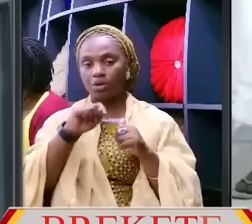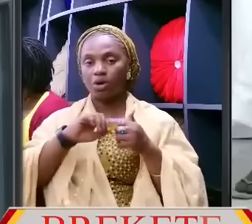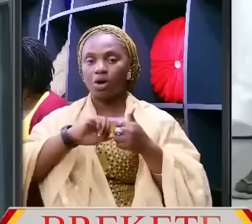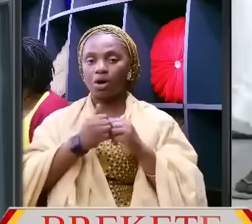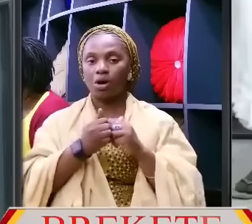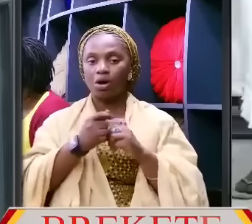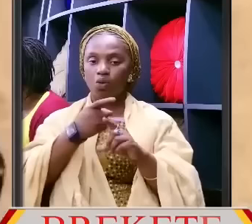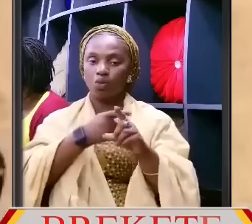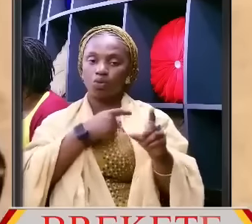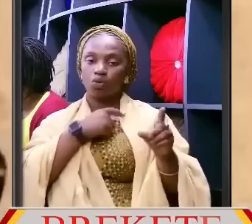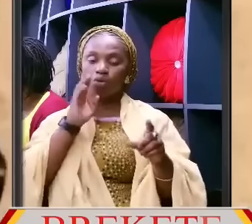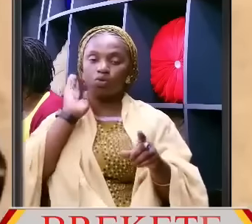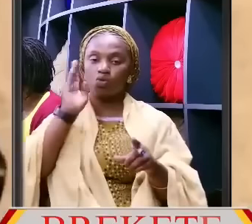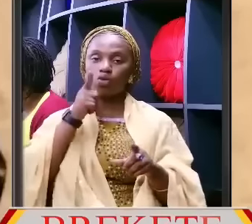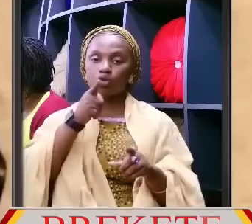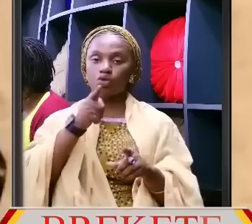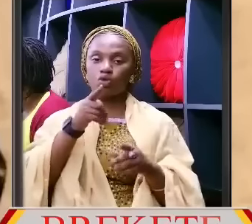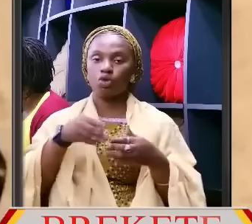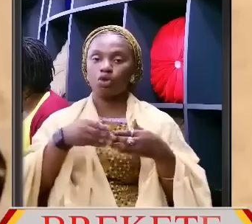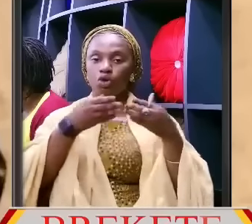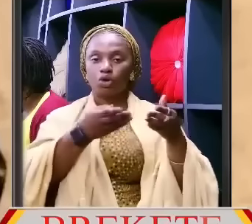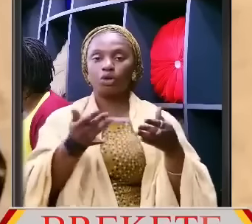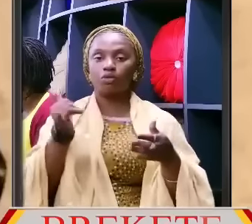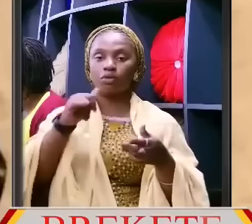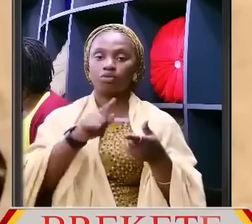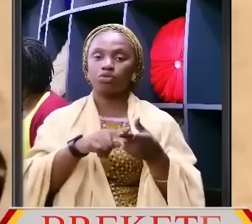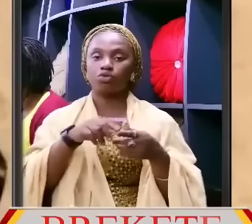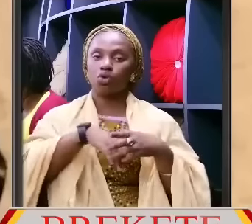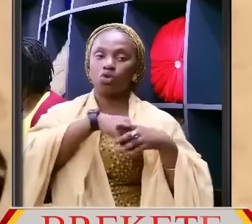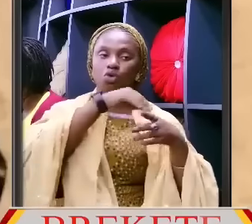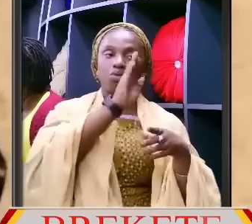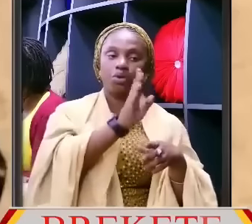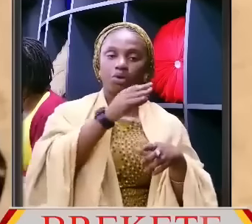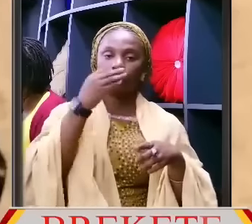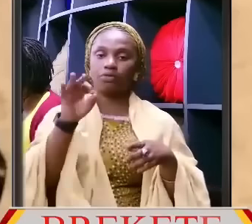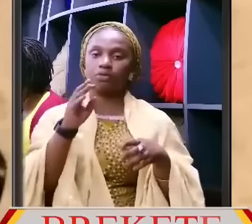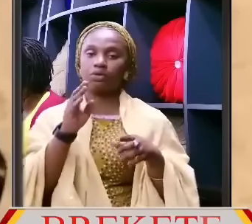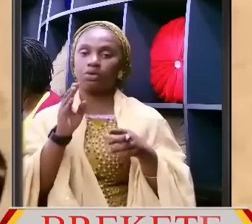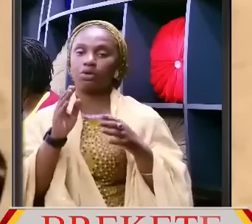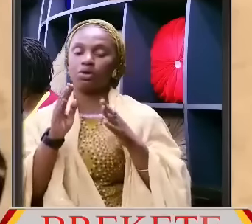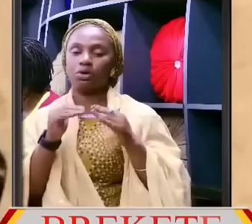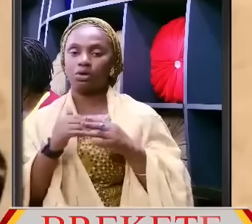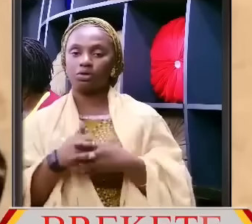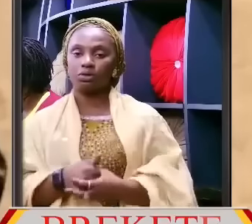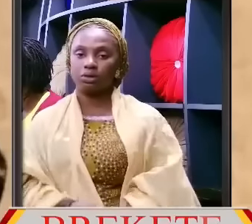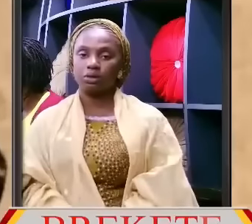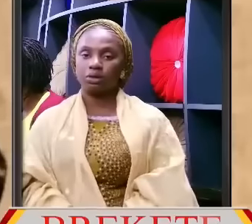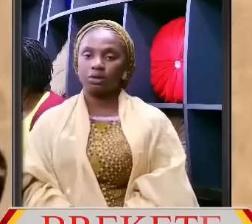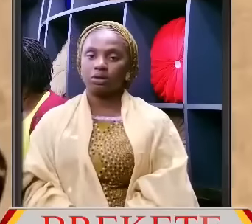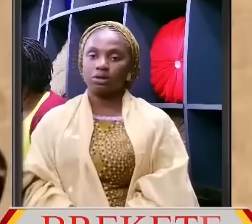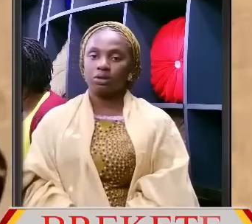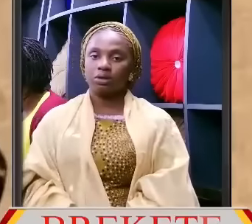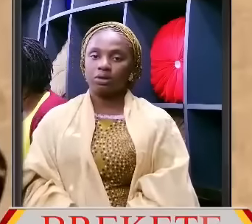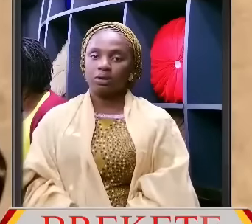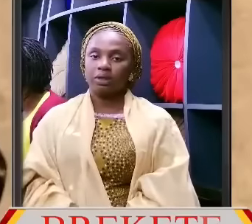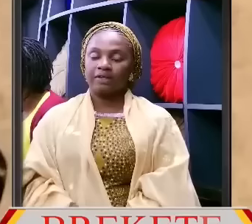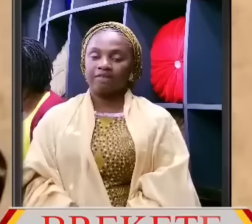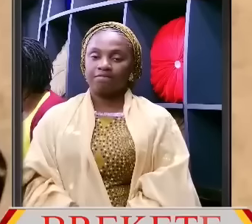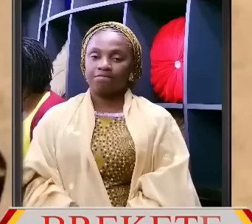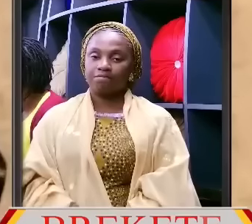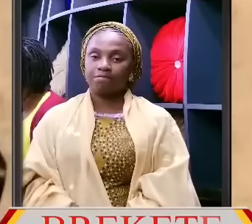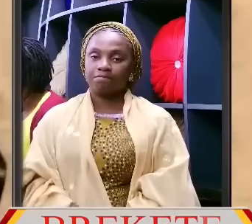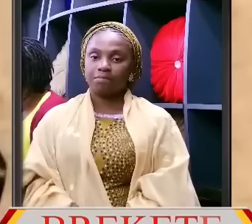out of the house? Therefore, yeah, go home. Oh, I worry. No, sir. We have already vacated the house, as he